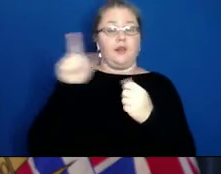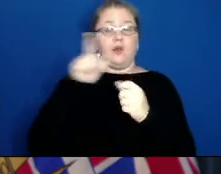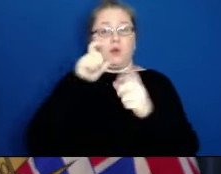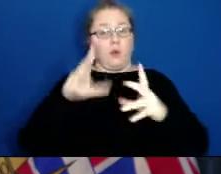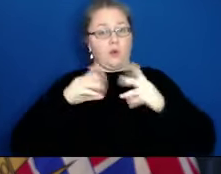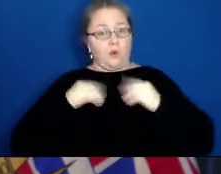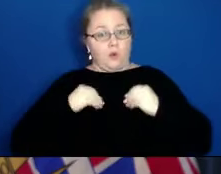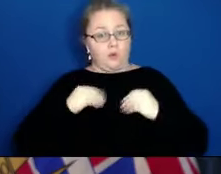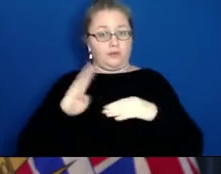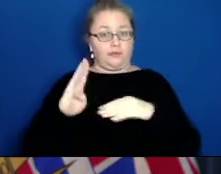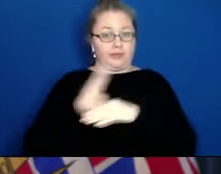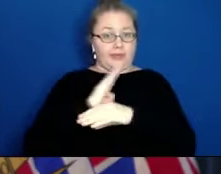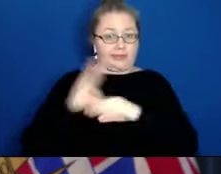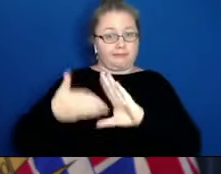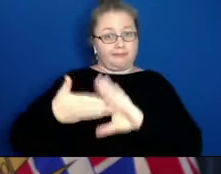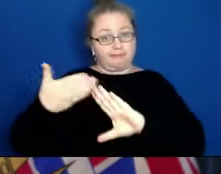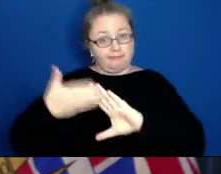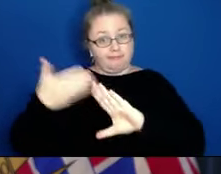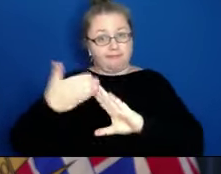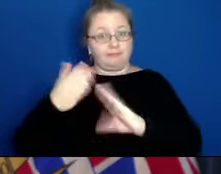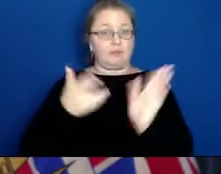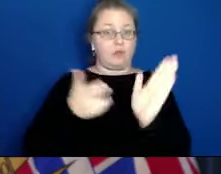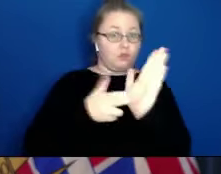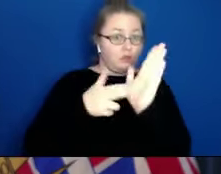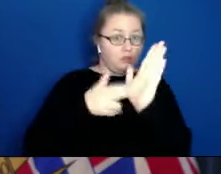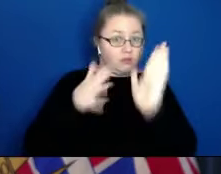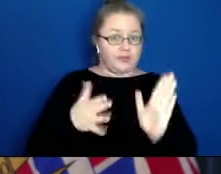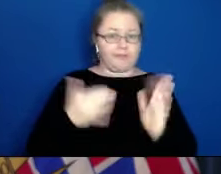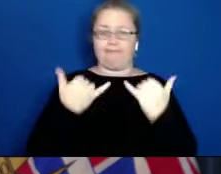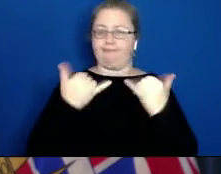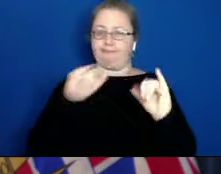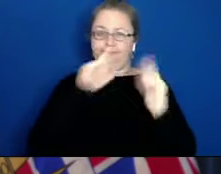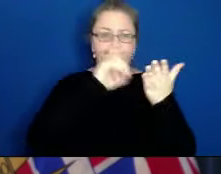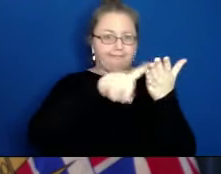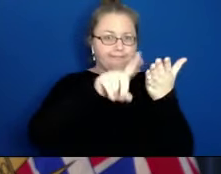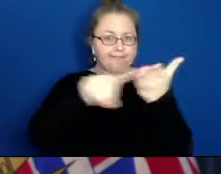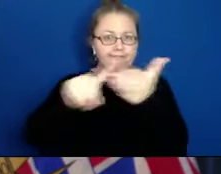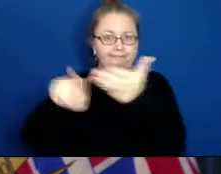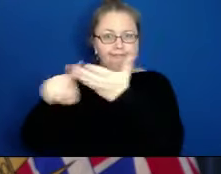and the owners and contractor of that facility are ongoing.